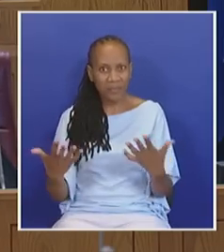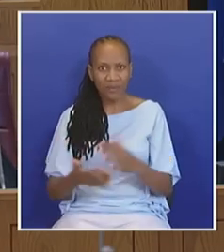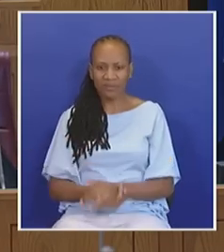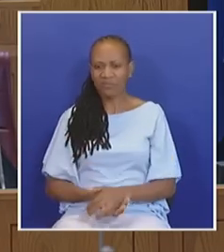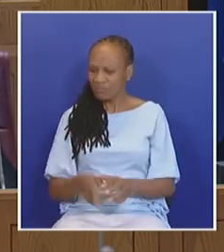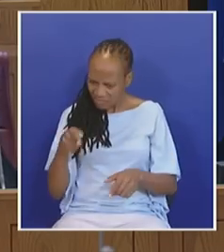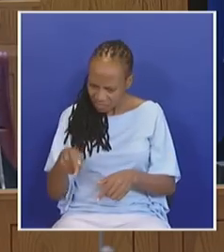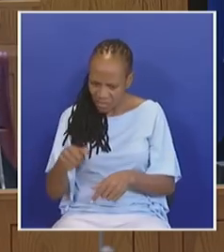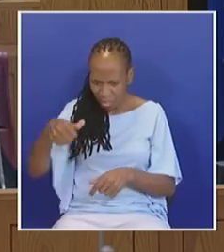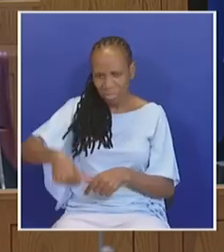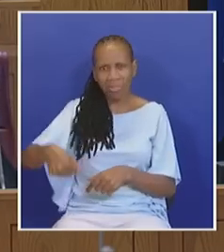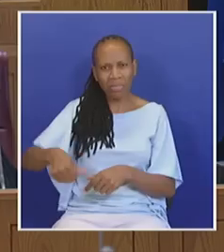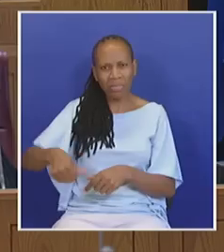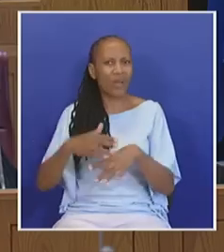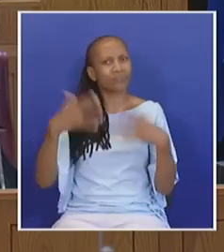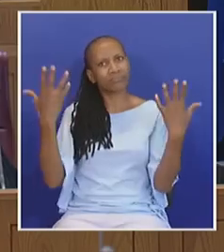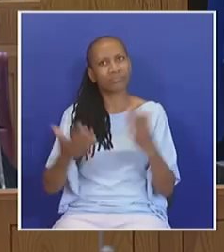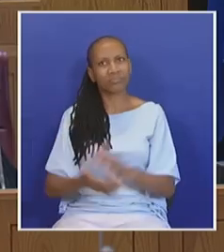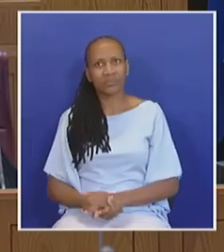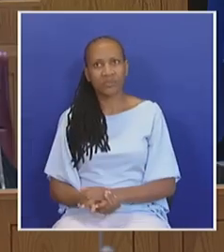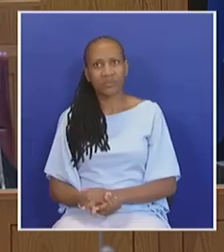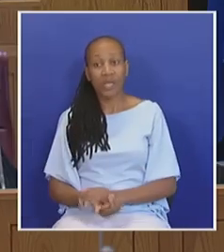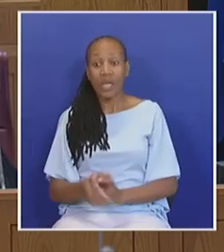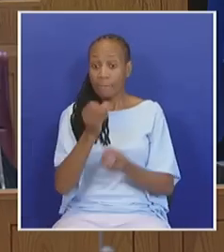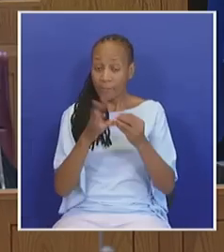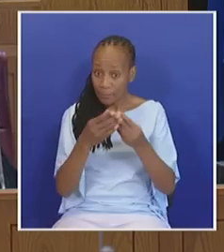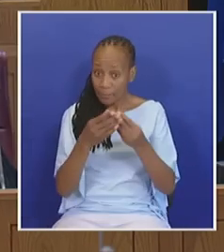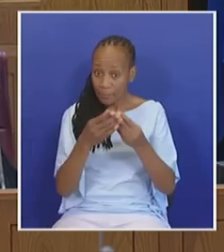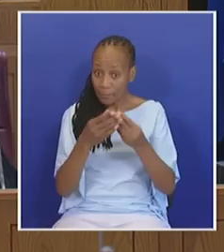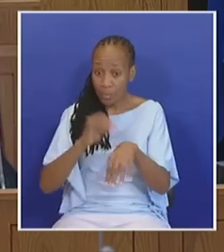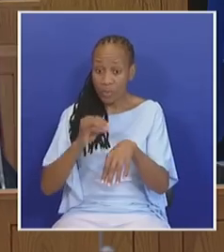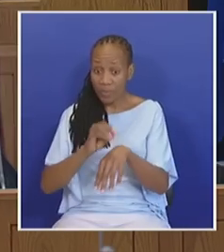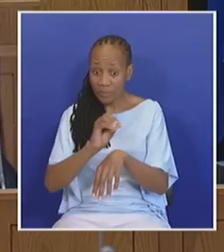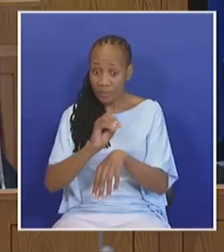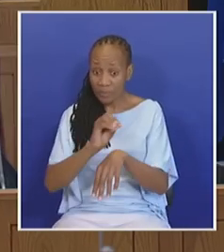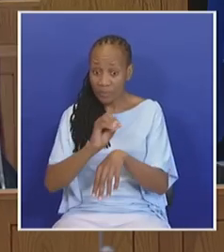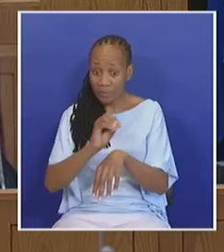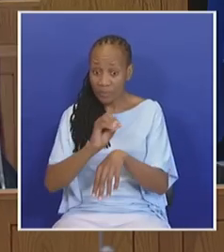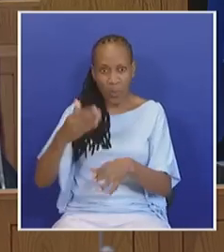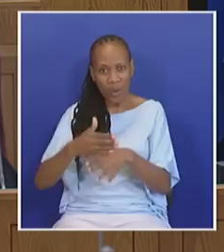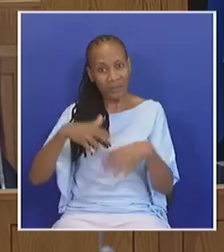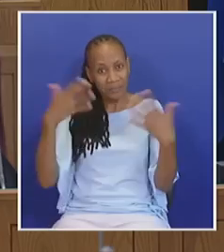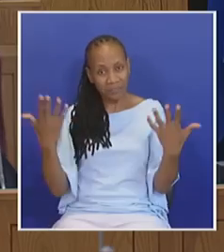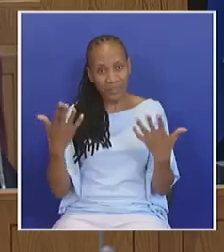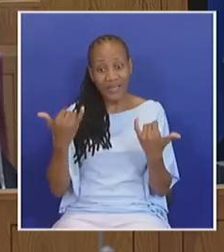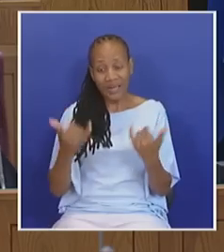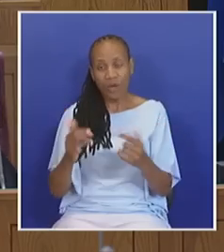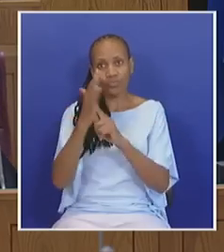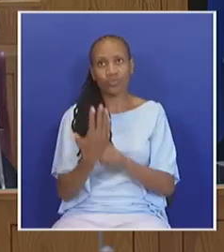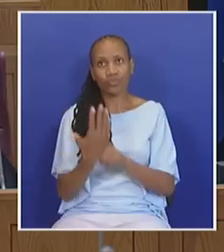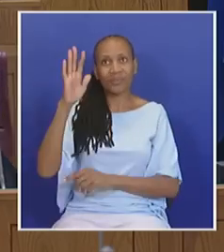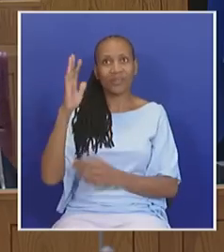Okay. Honorable members, those who are having problems with their systems, please raise, I think you